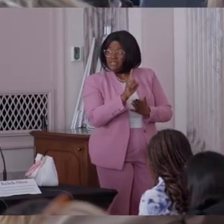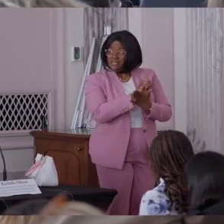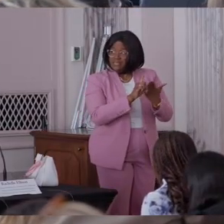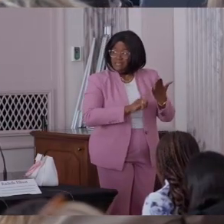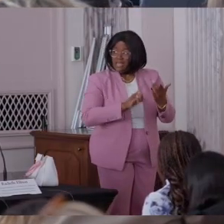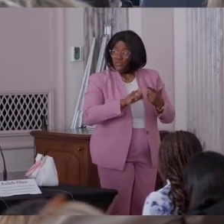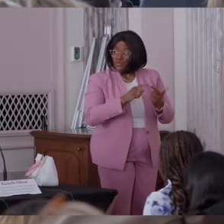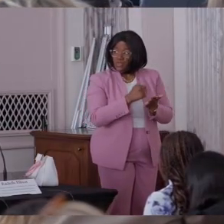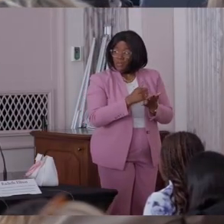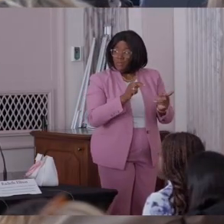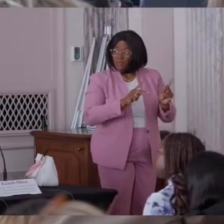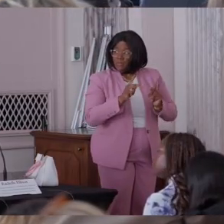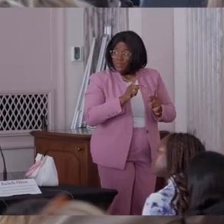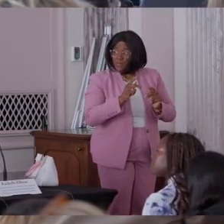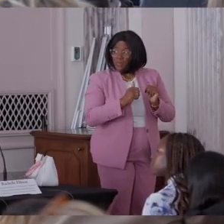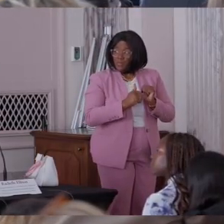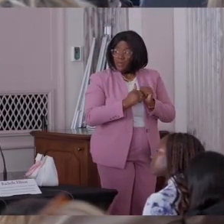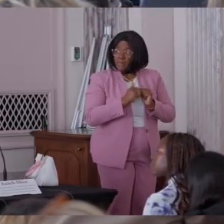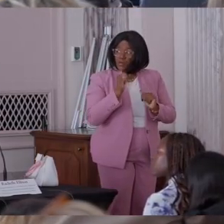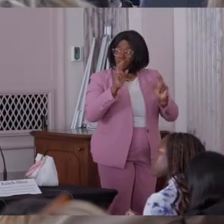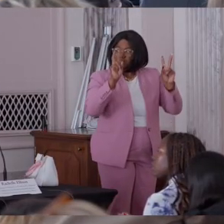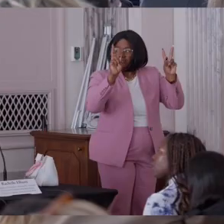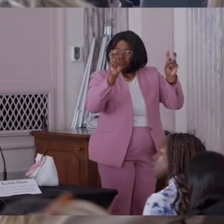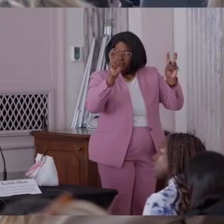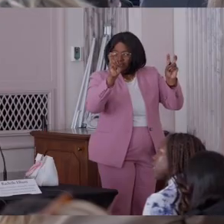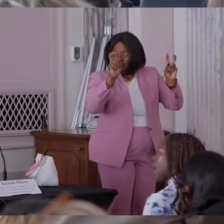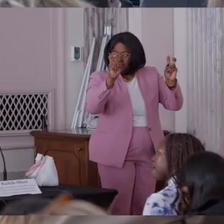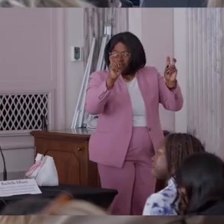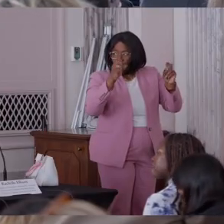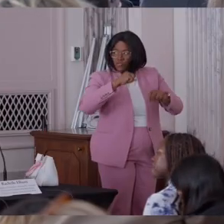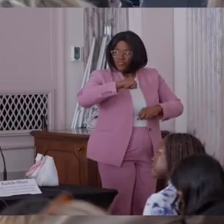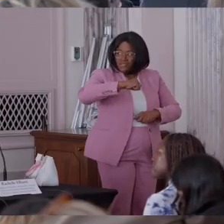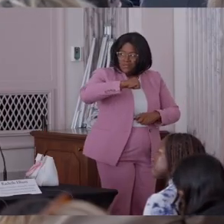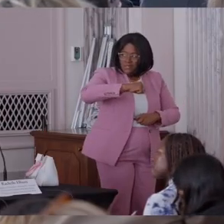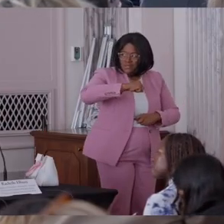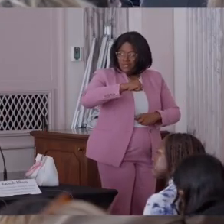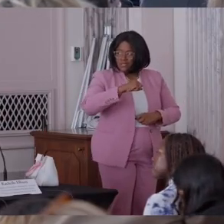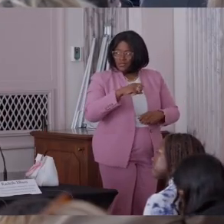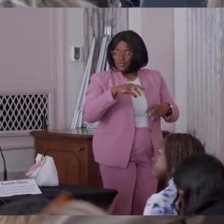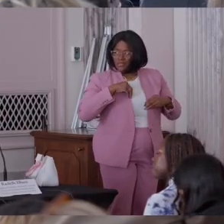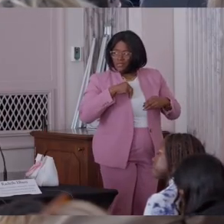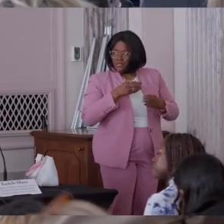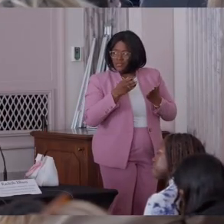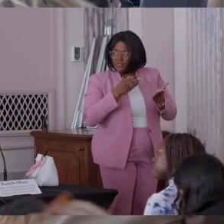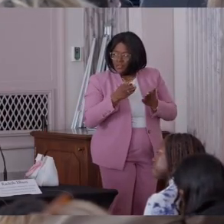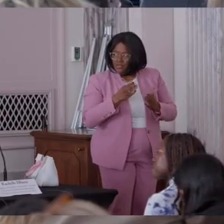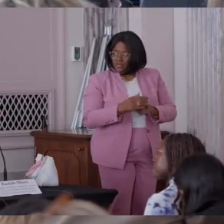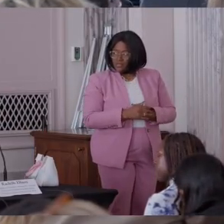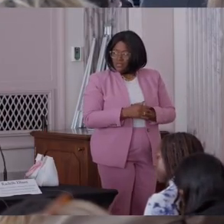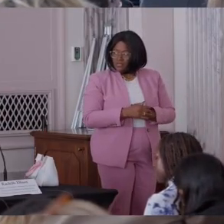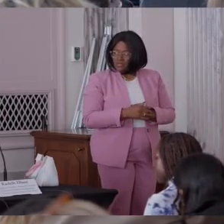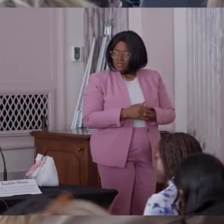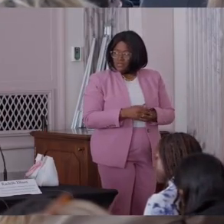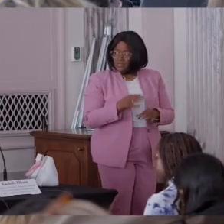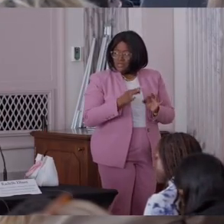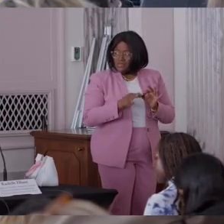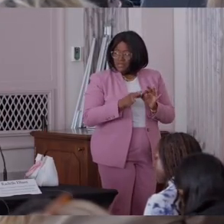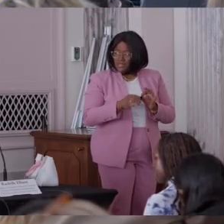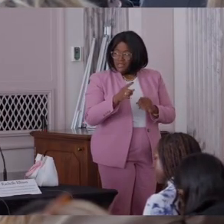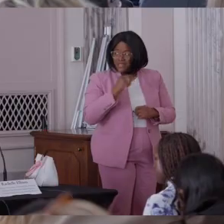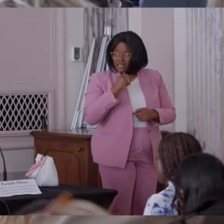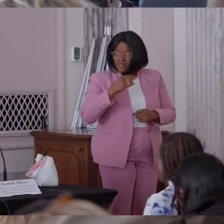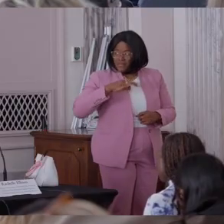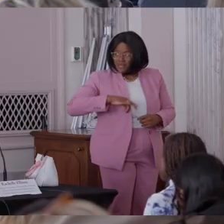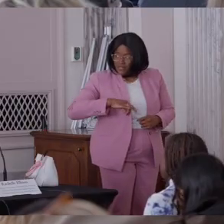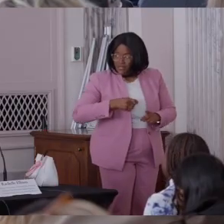to help people who are the quote unquote, the most resistant to receiving services, or who simply just haven't